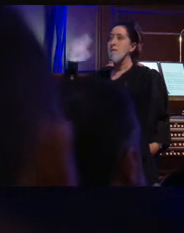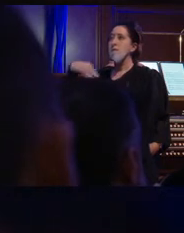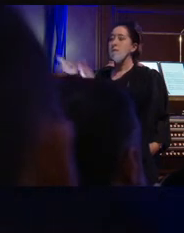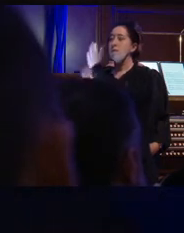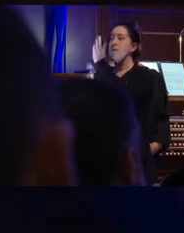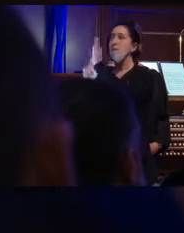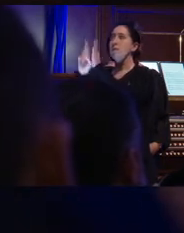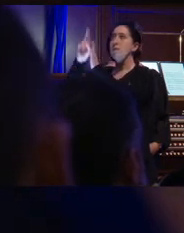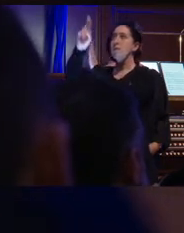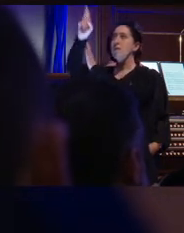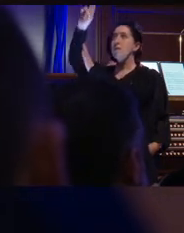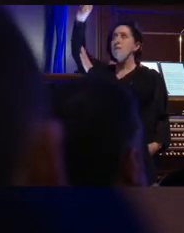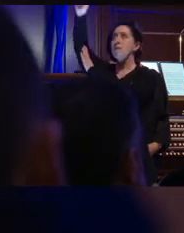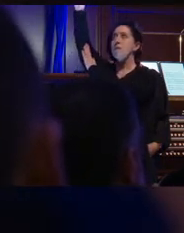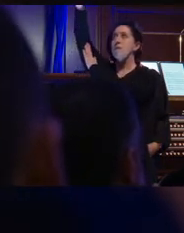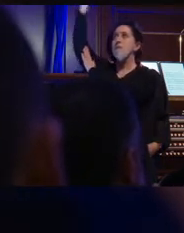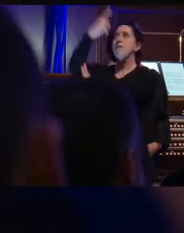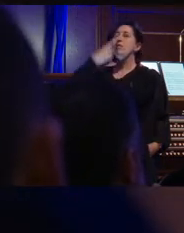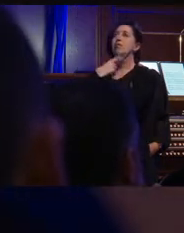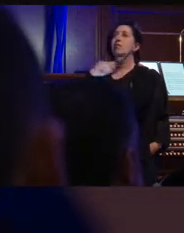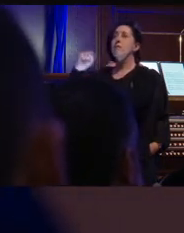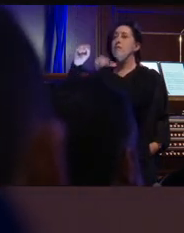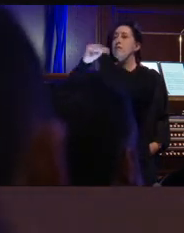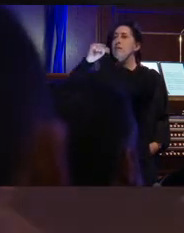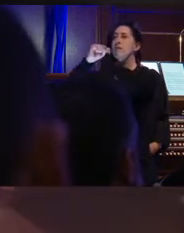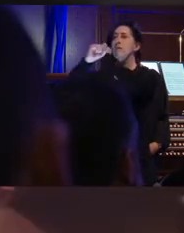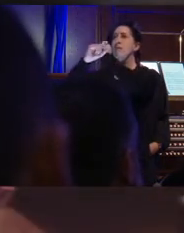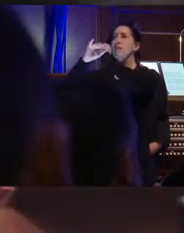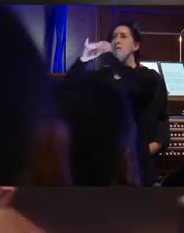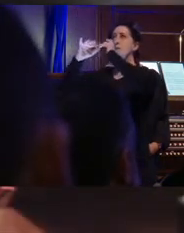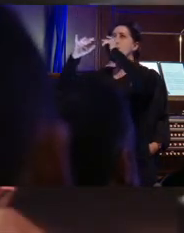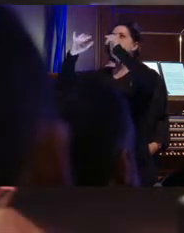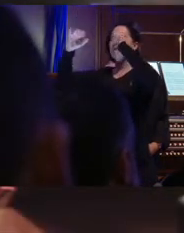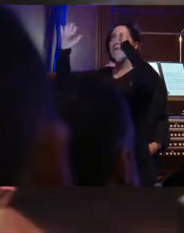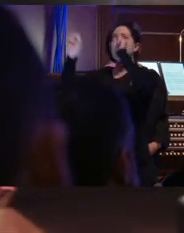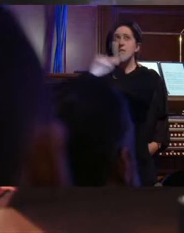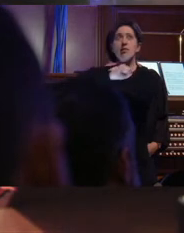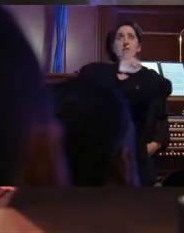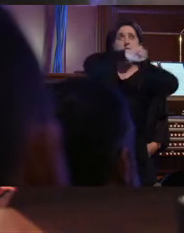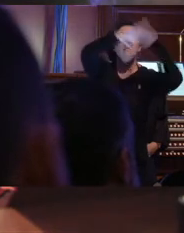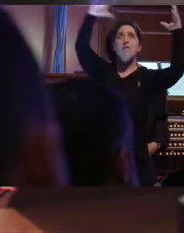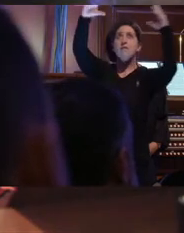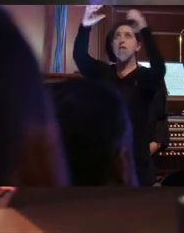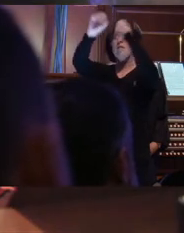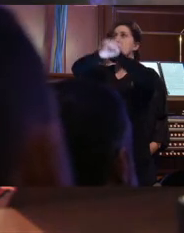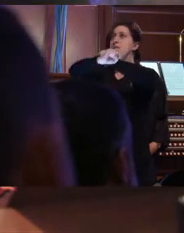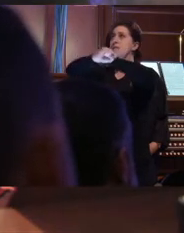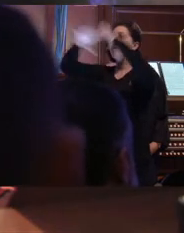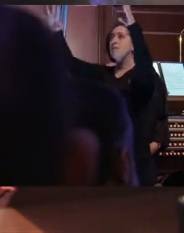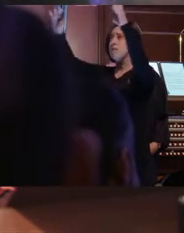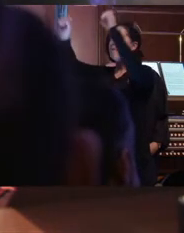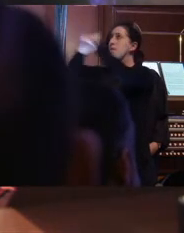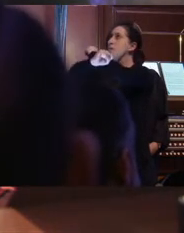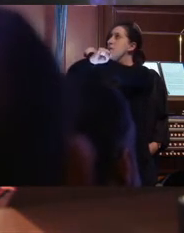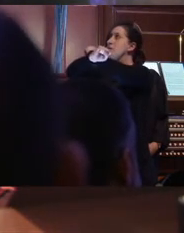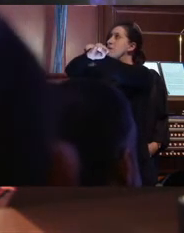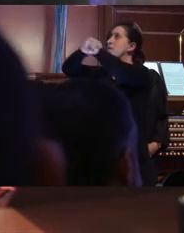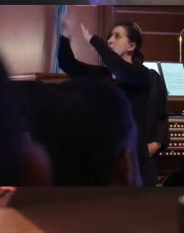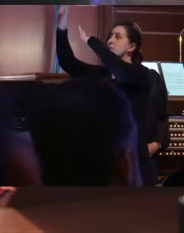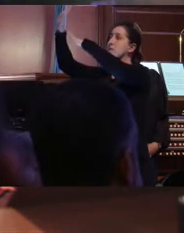streaming. And the rocket's red glare, the bombs bursting.